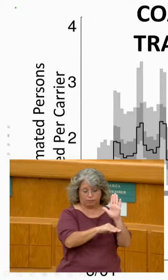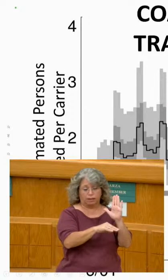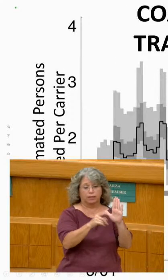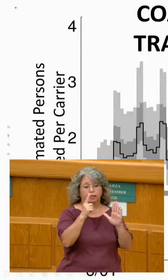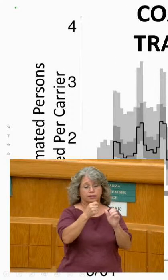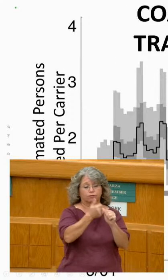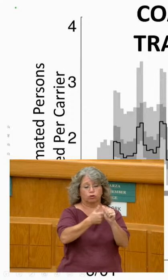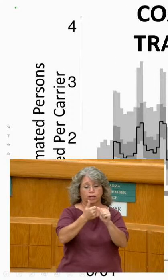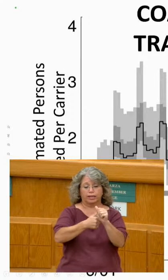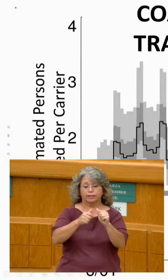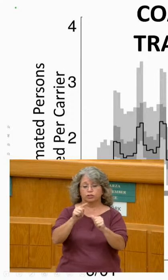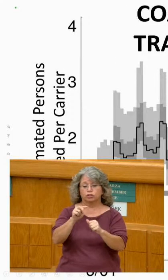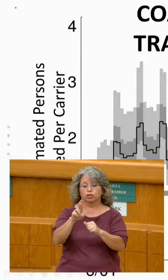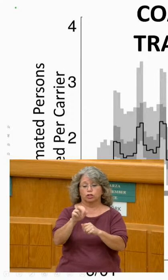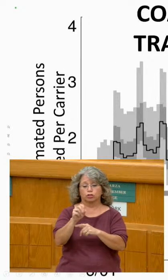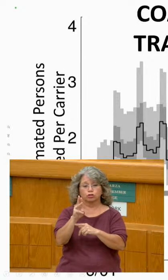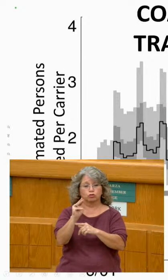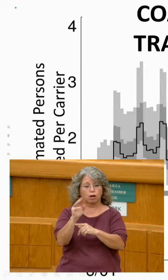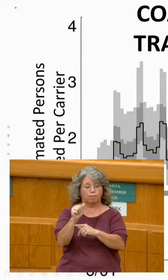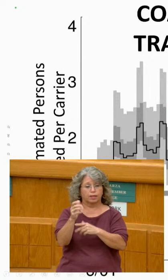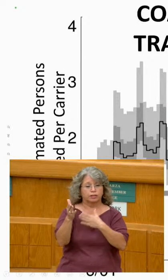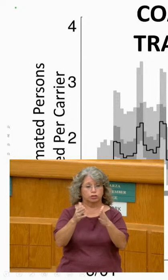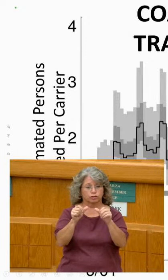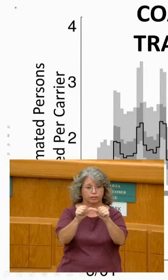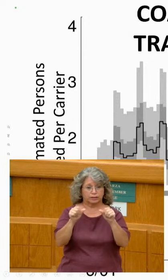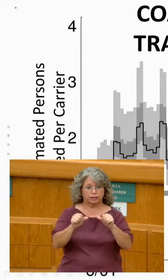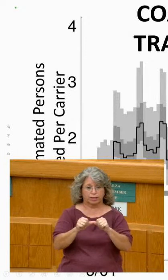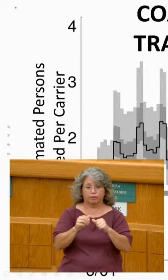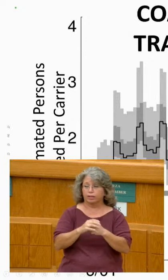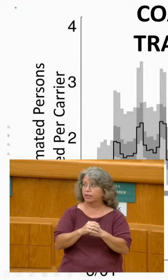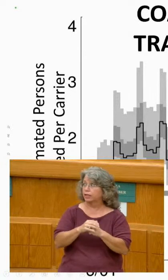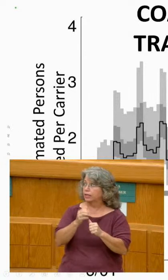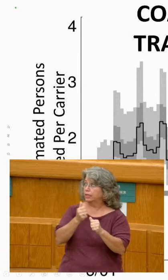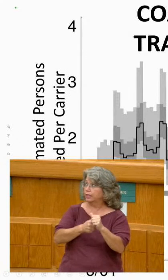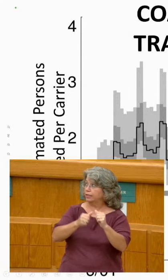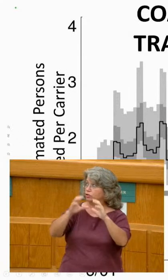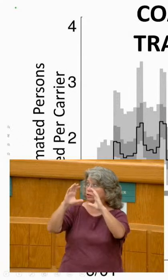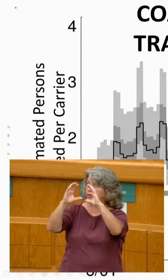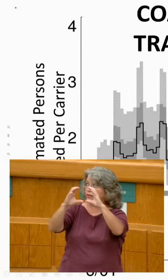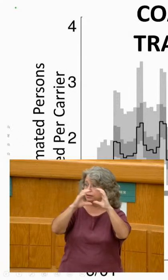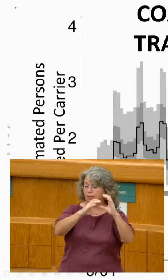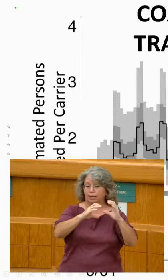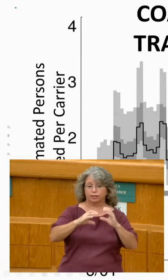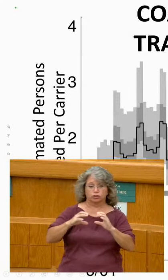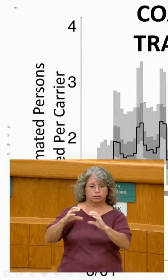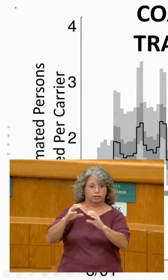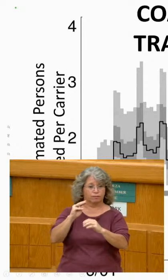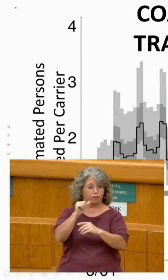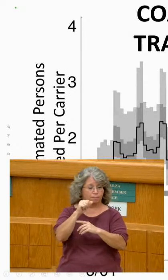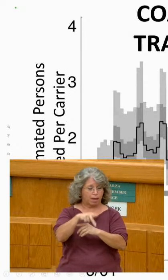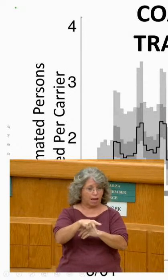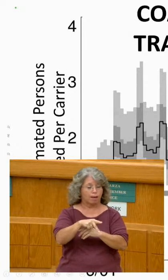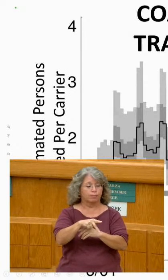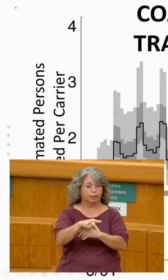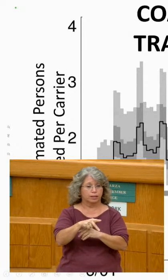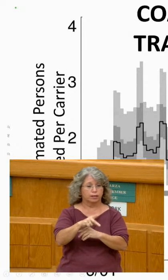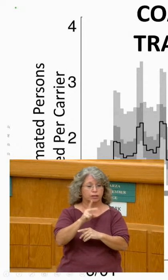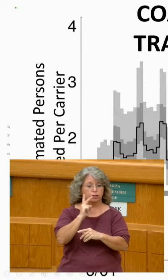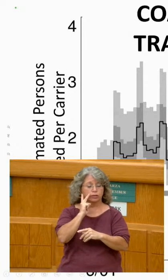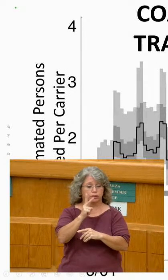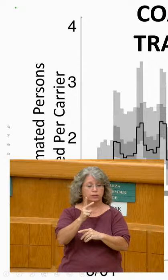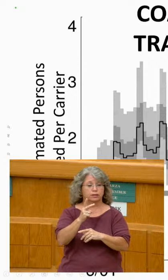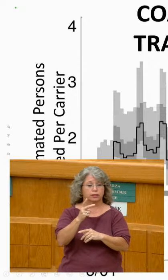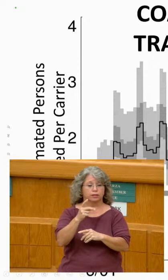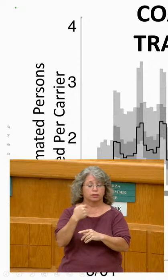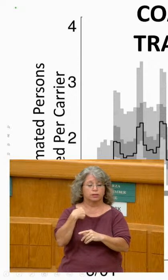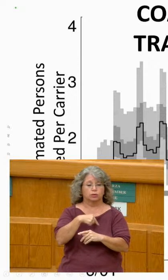here, each one of these sections of the map are a different trauma service area. You can see it goes all the way to trauma service area V,